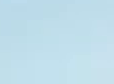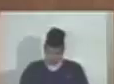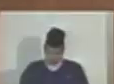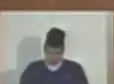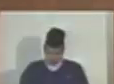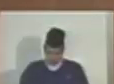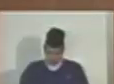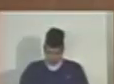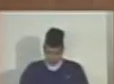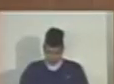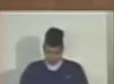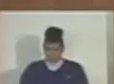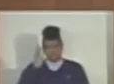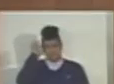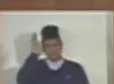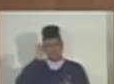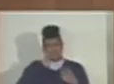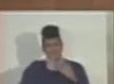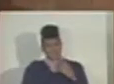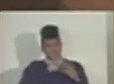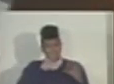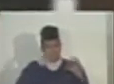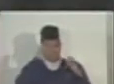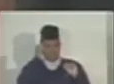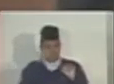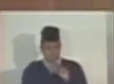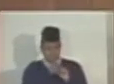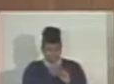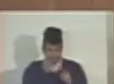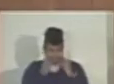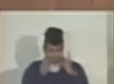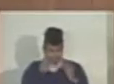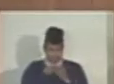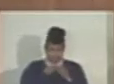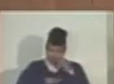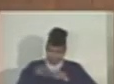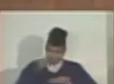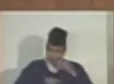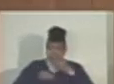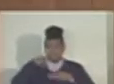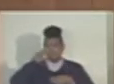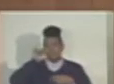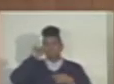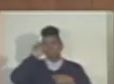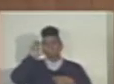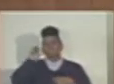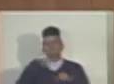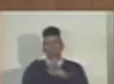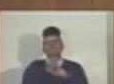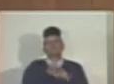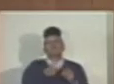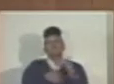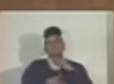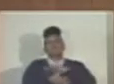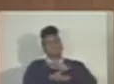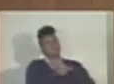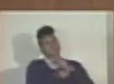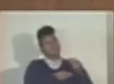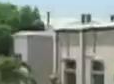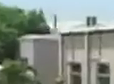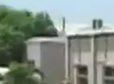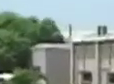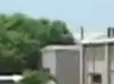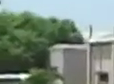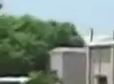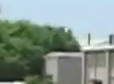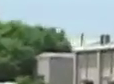Venezuela. Energy Minister Dr. Andrew Wheatley indicated that the United States Office of Foreign Asset Control understands